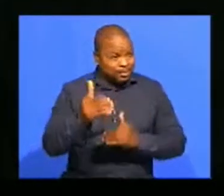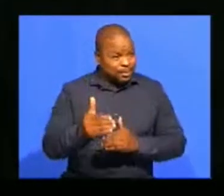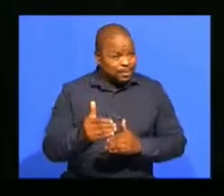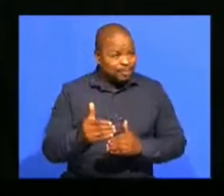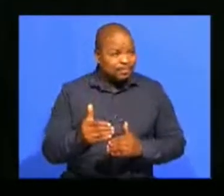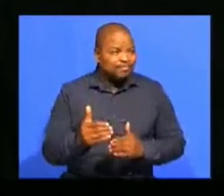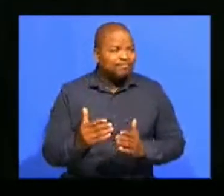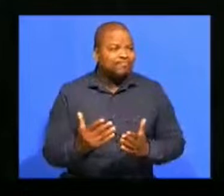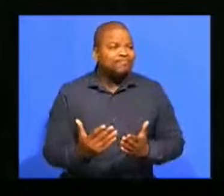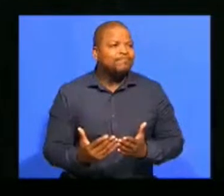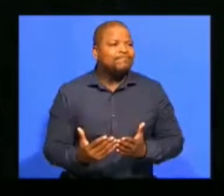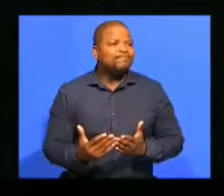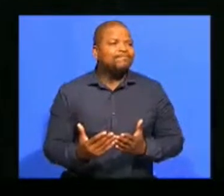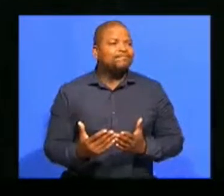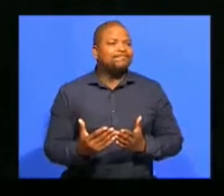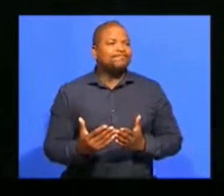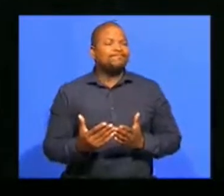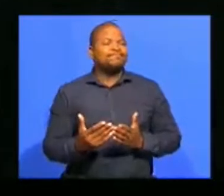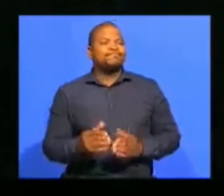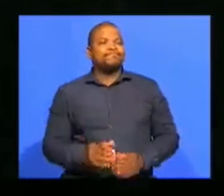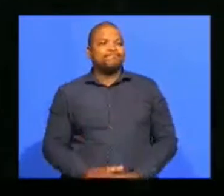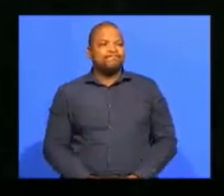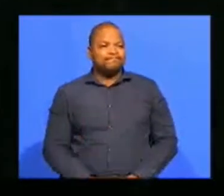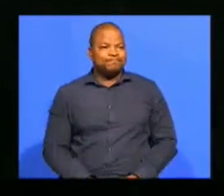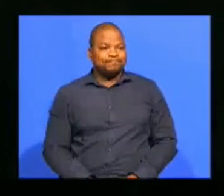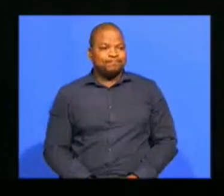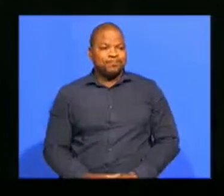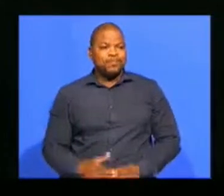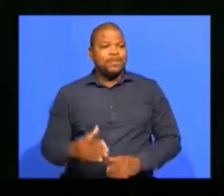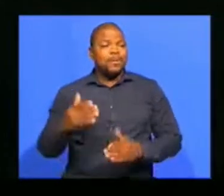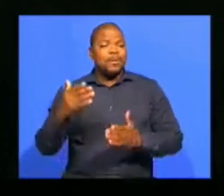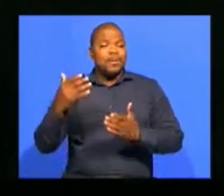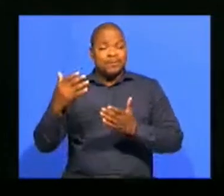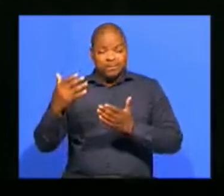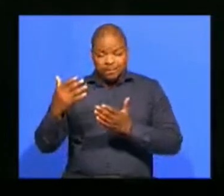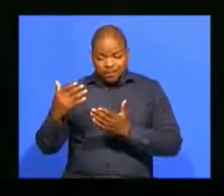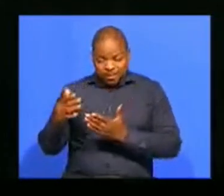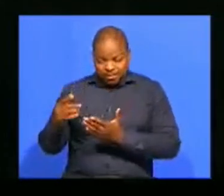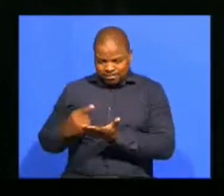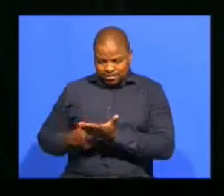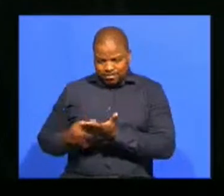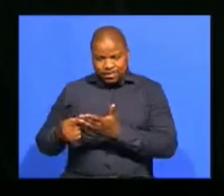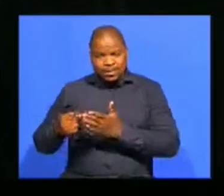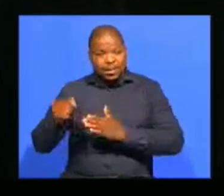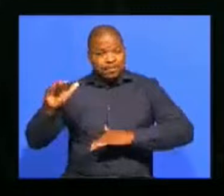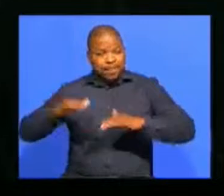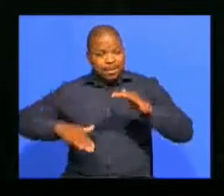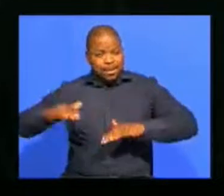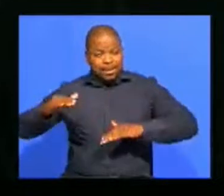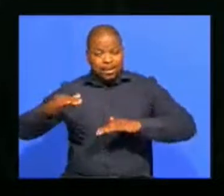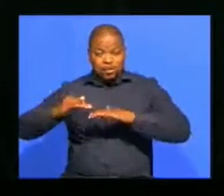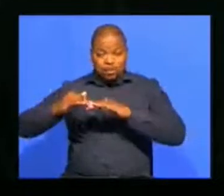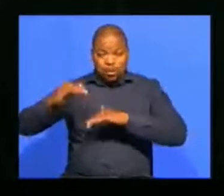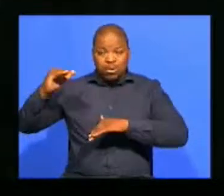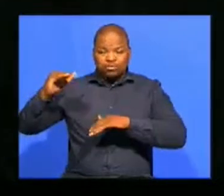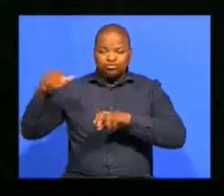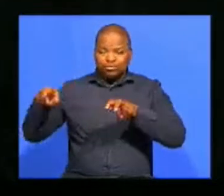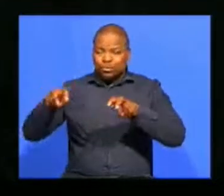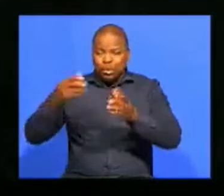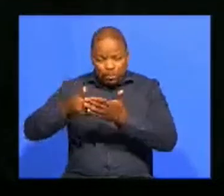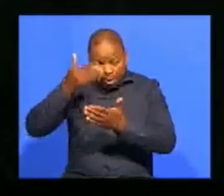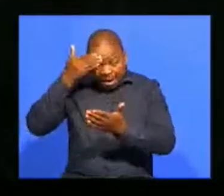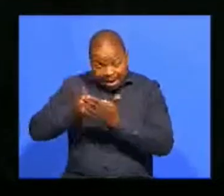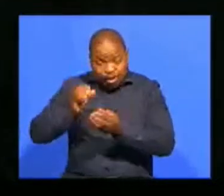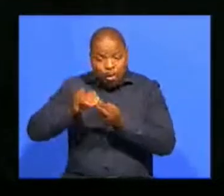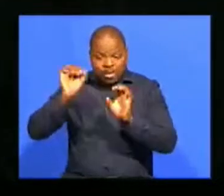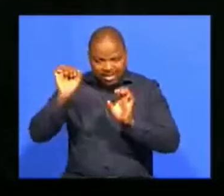Did I? So we talked about how Bahamas excels in tourism. So we can learn a lot from